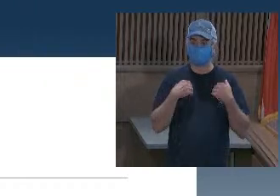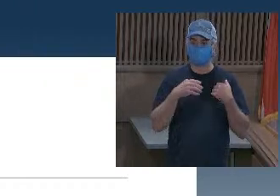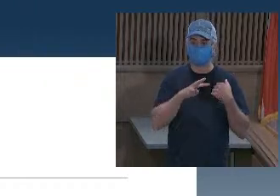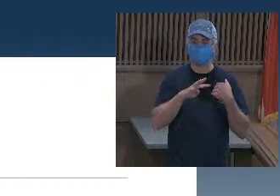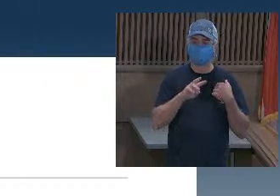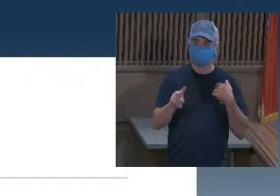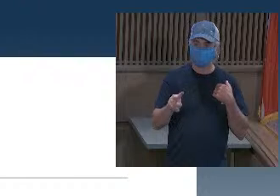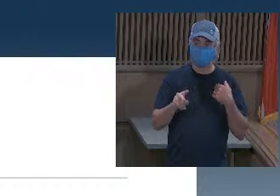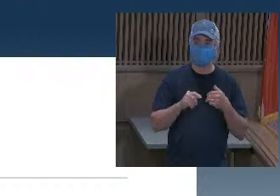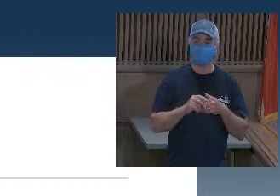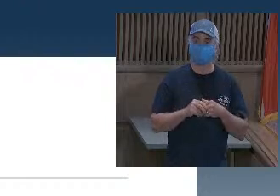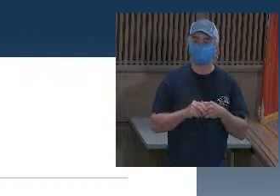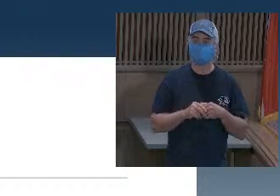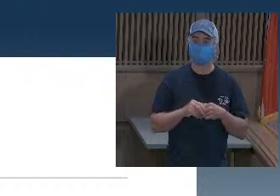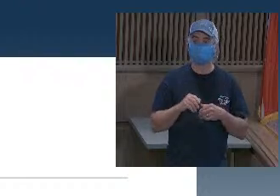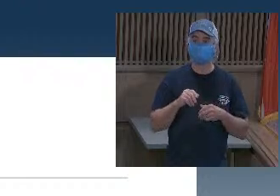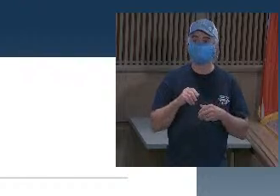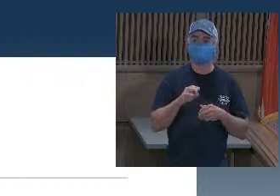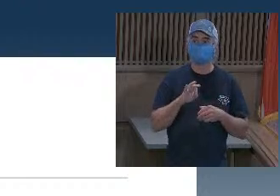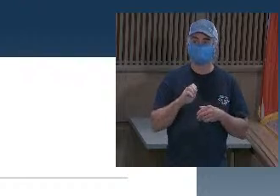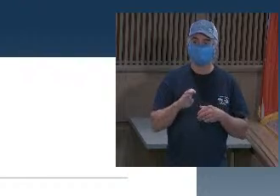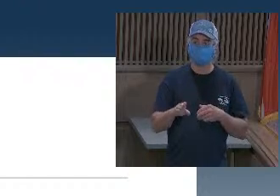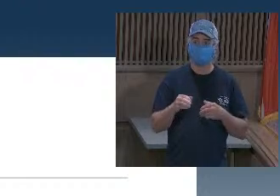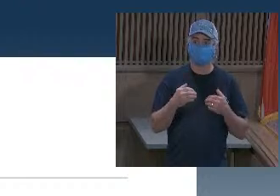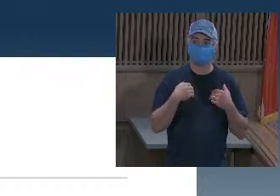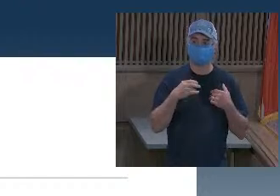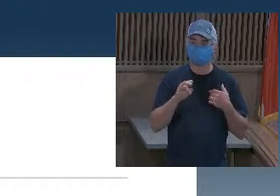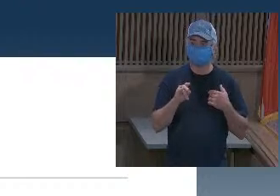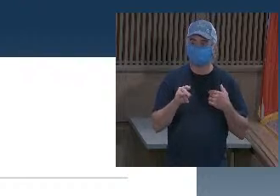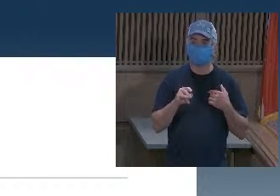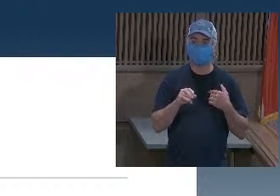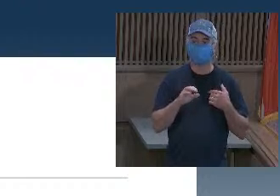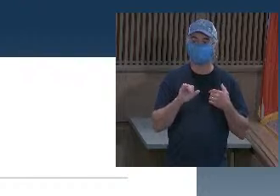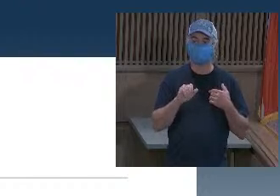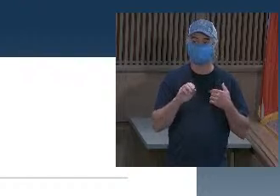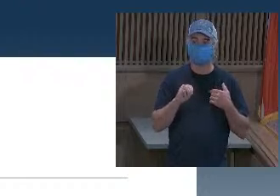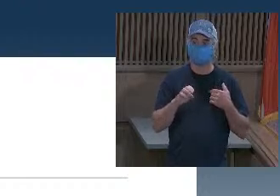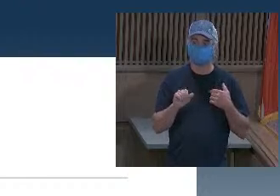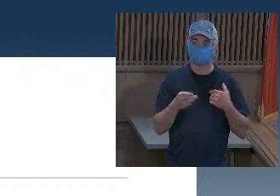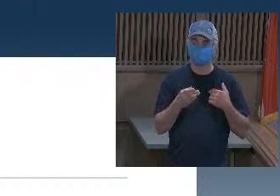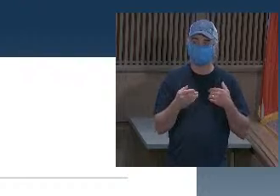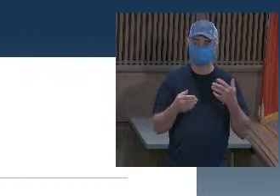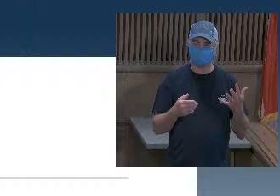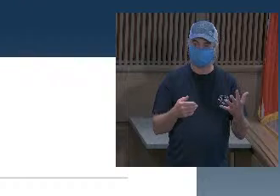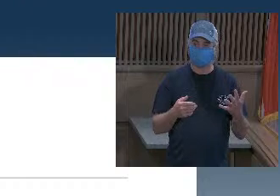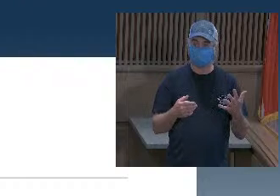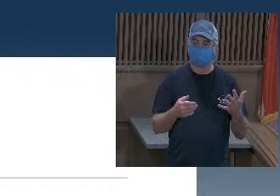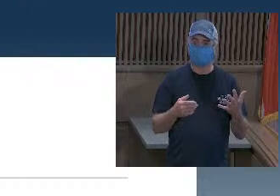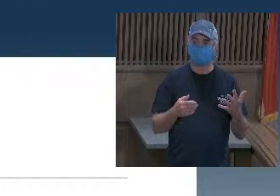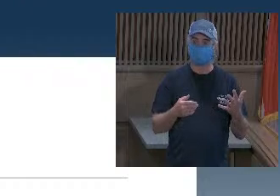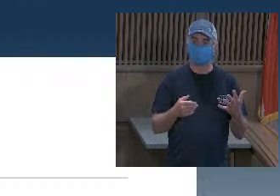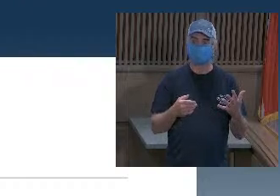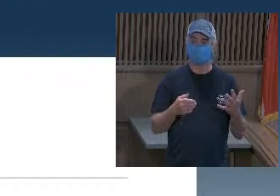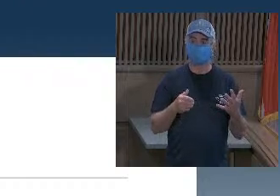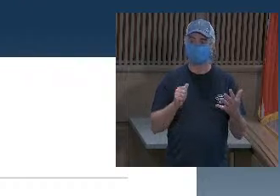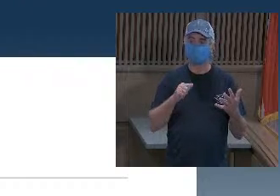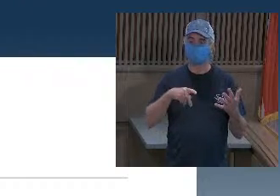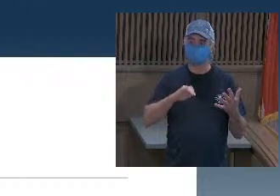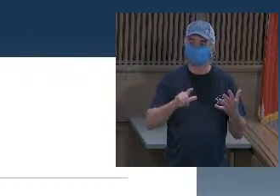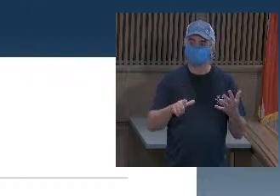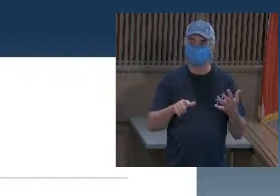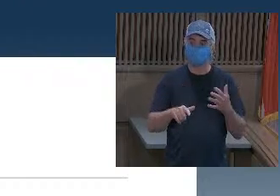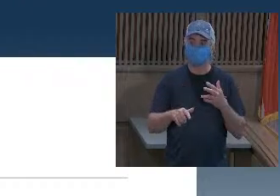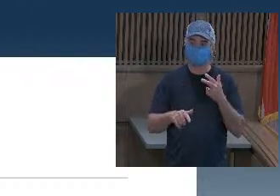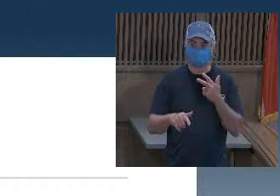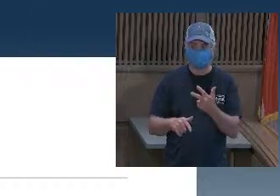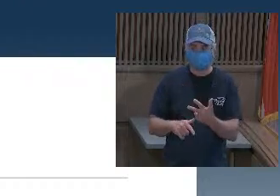year. February we had 17. March we had 5. The numbers are declining again. Different ones must be getting